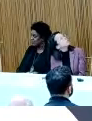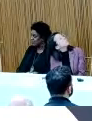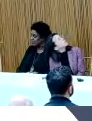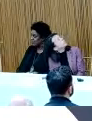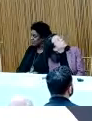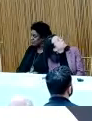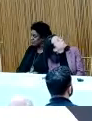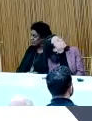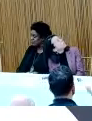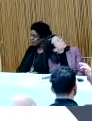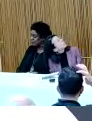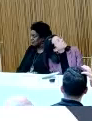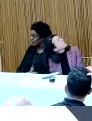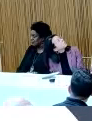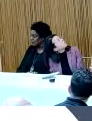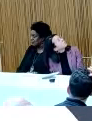going on in Brentwood